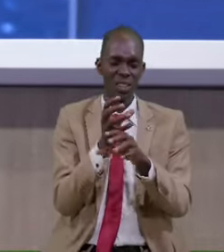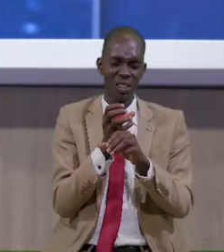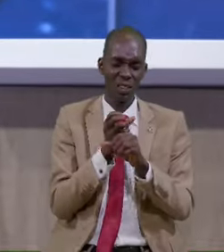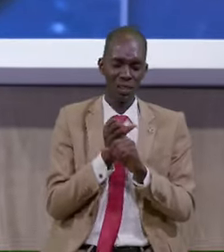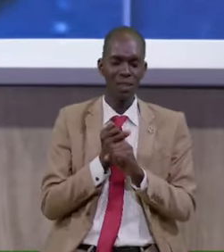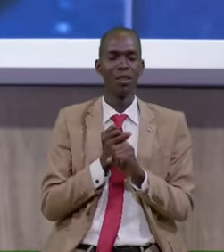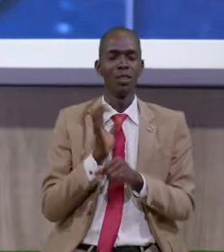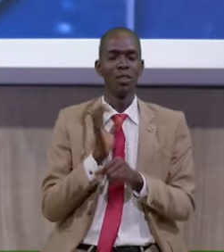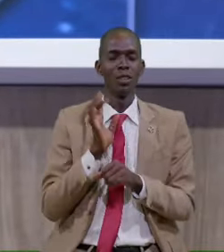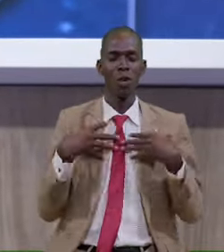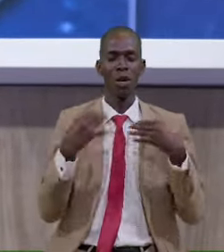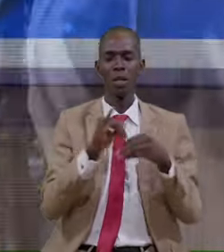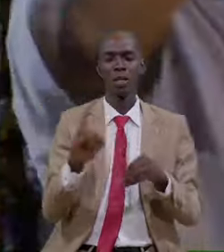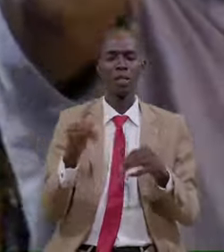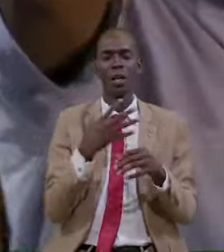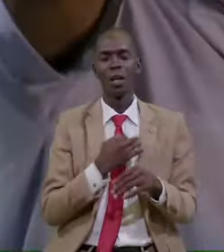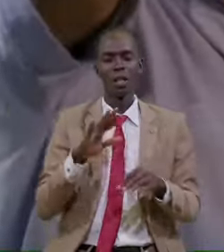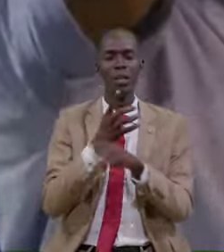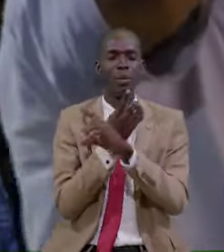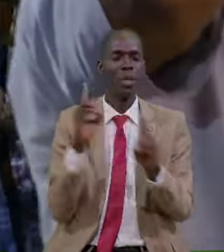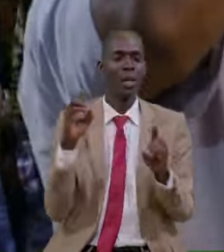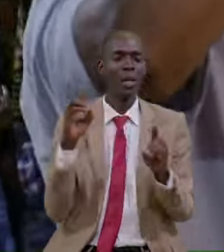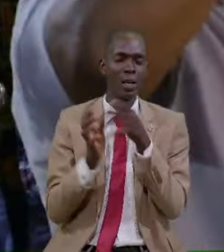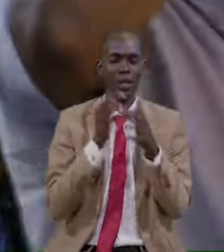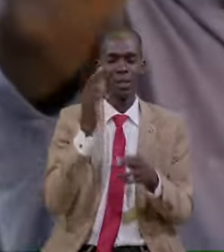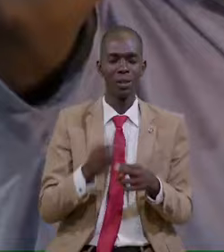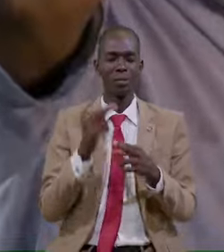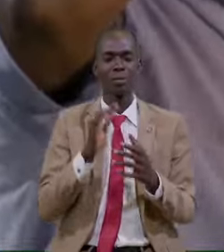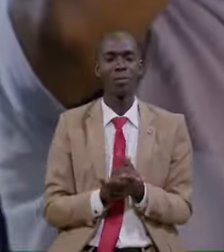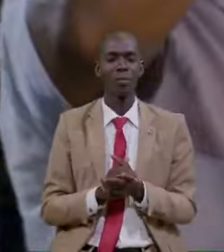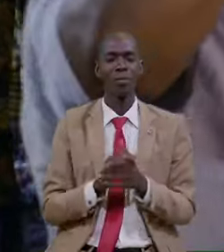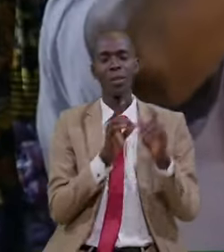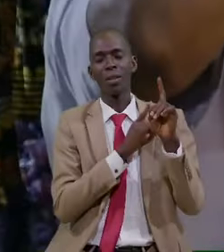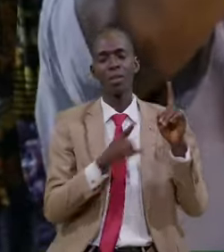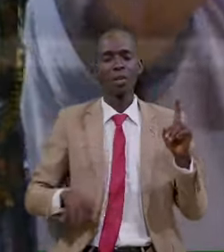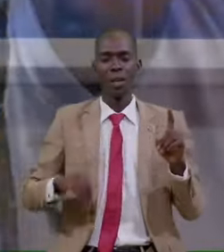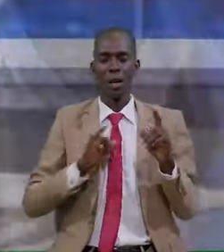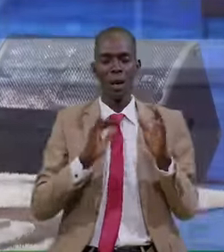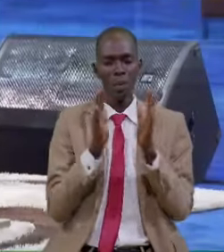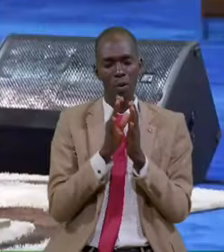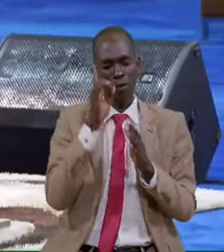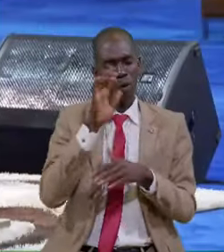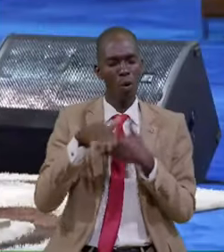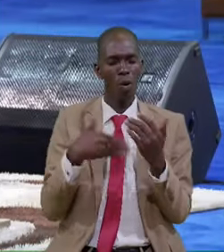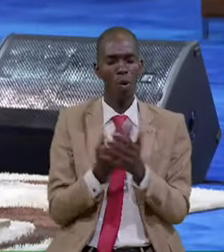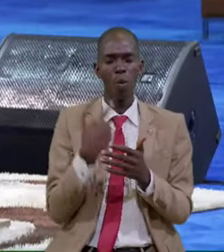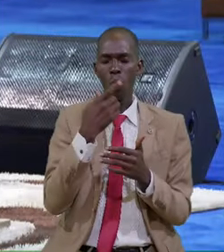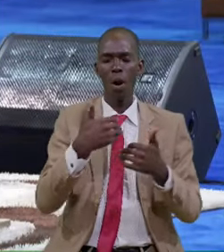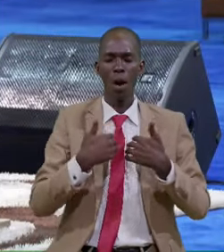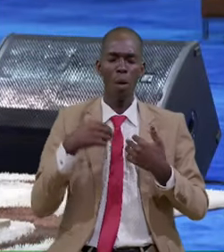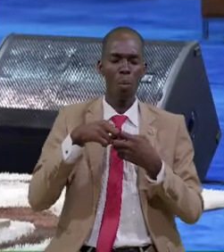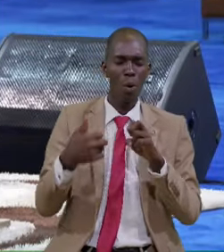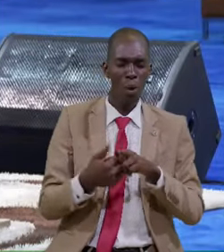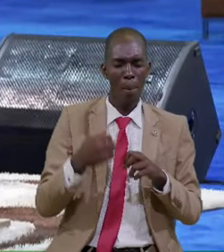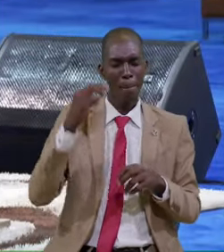your healing and deliverance. Lord, I pray for those who have any problem, mental